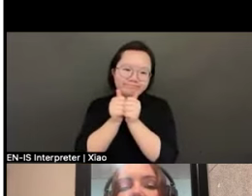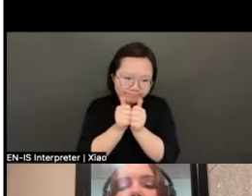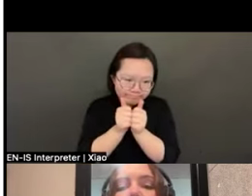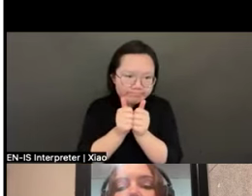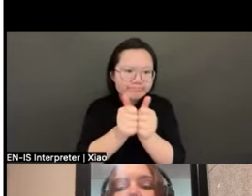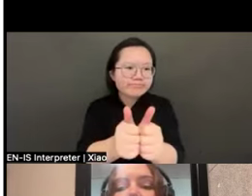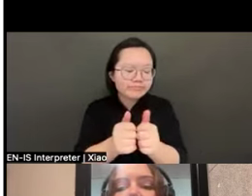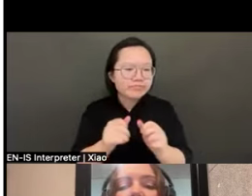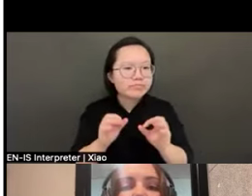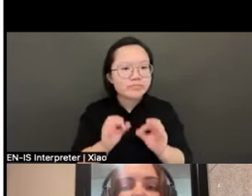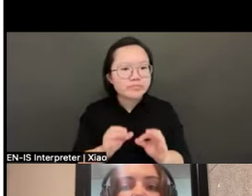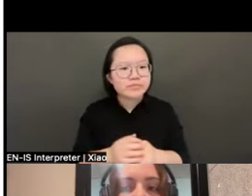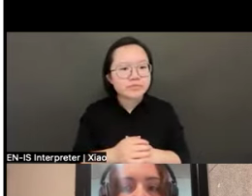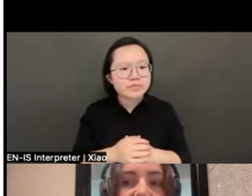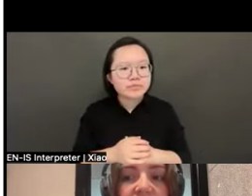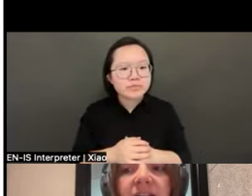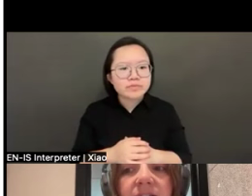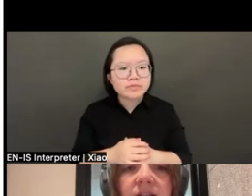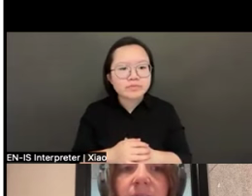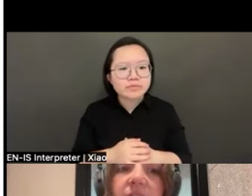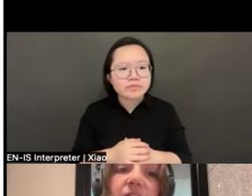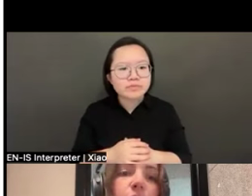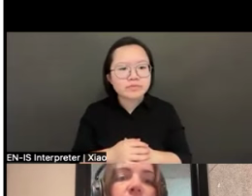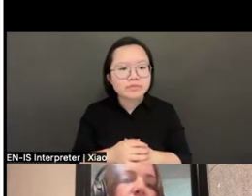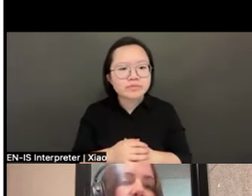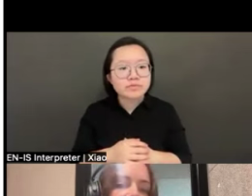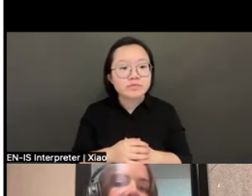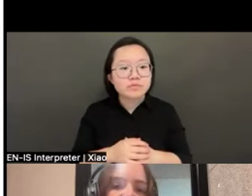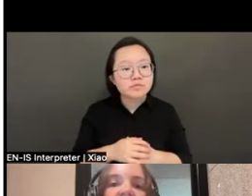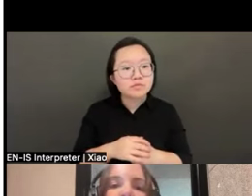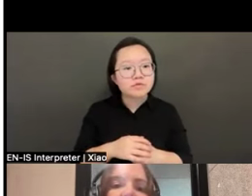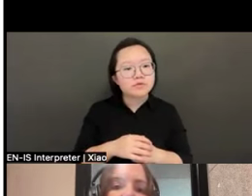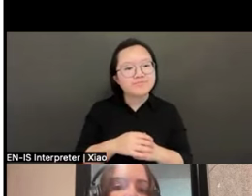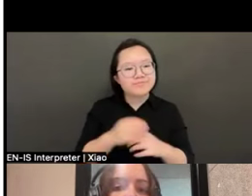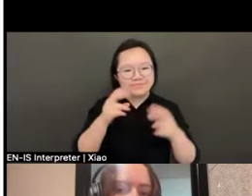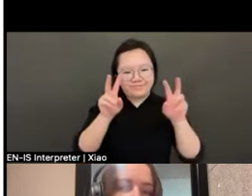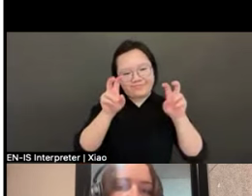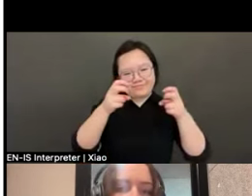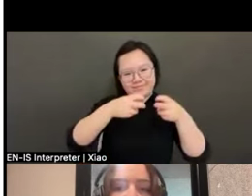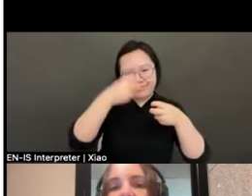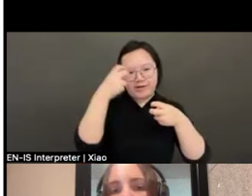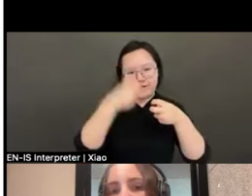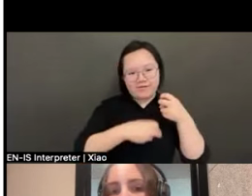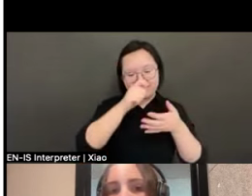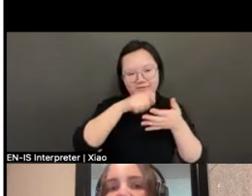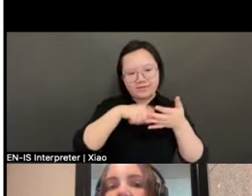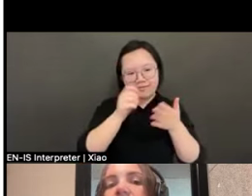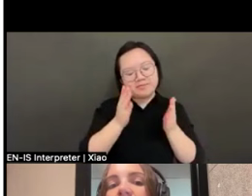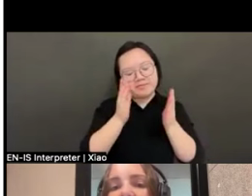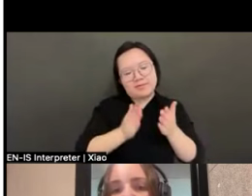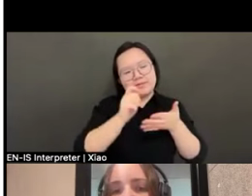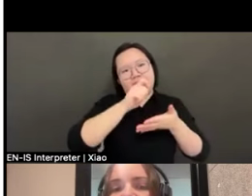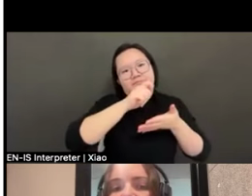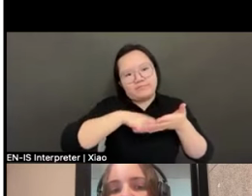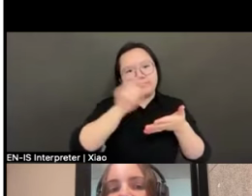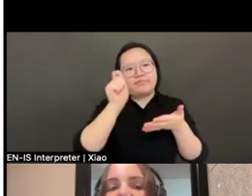Those, so for the hard criteria, this is something that we will already check before reviewing your application to see if you're eligible.